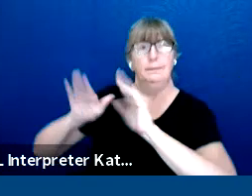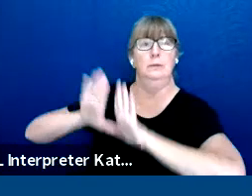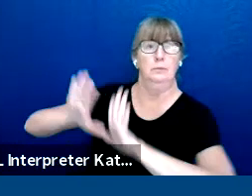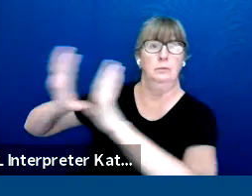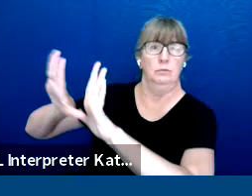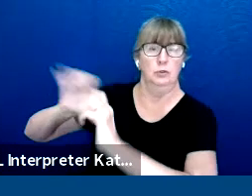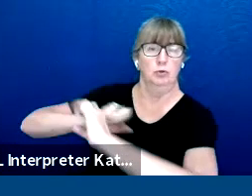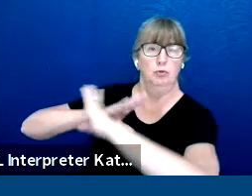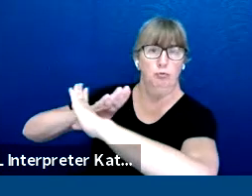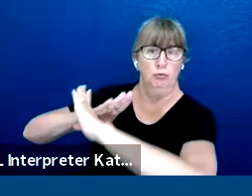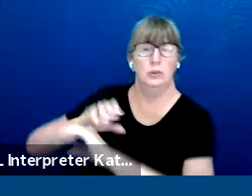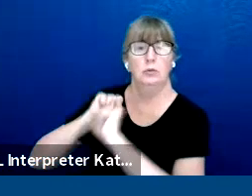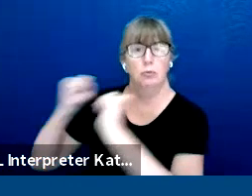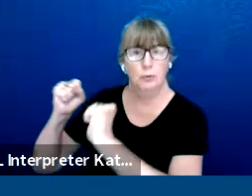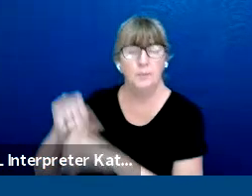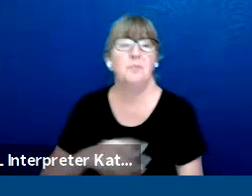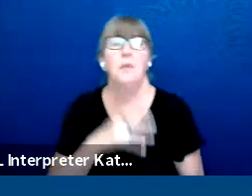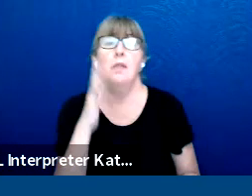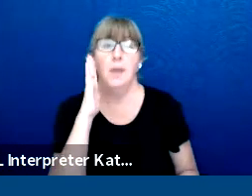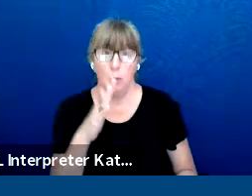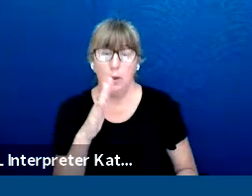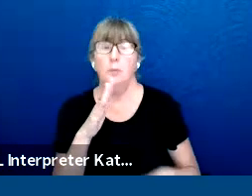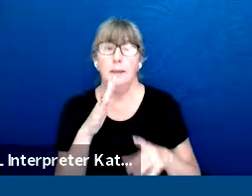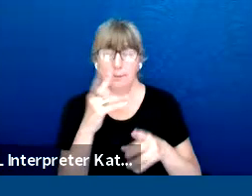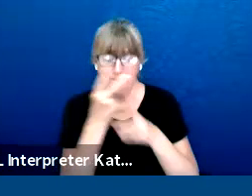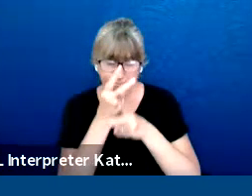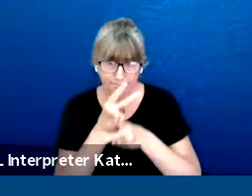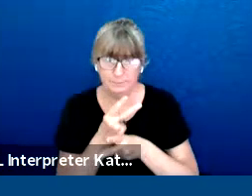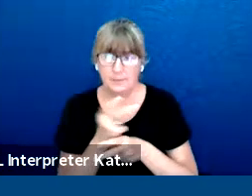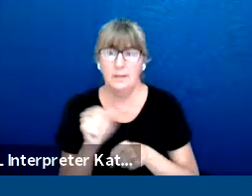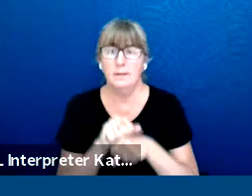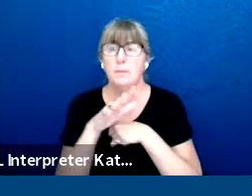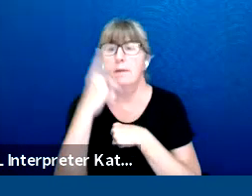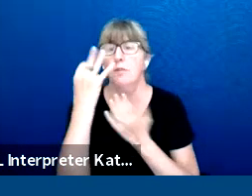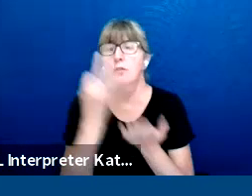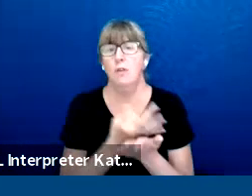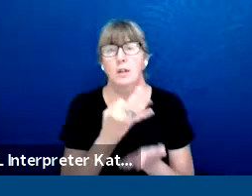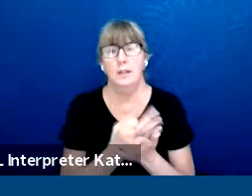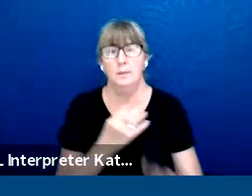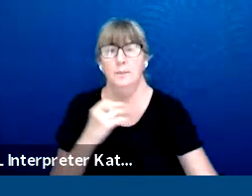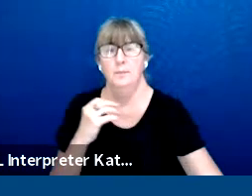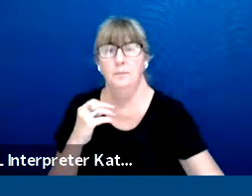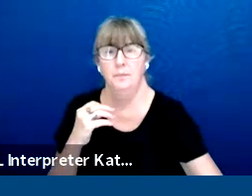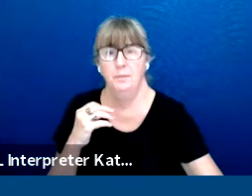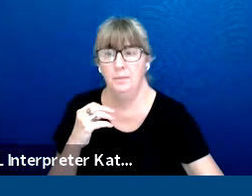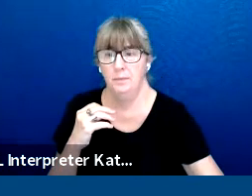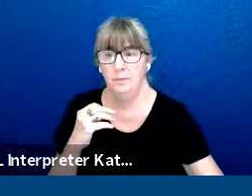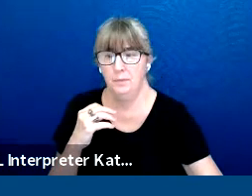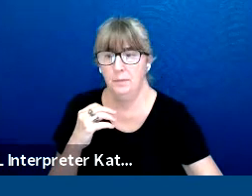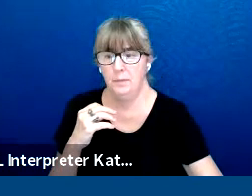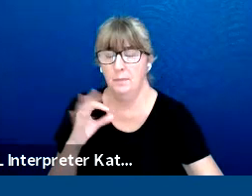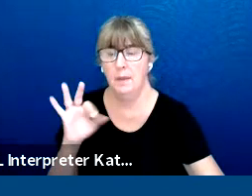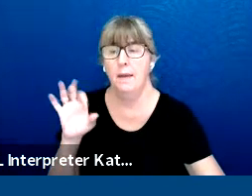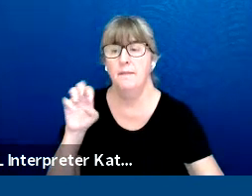things together, and then they will be submitting those for funding. FEMA does the funding portion of the